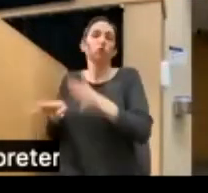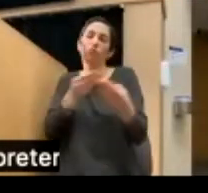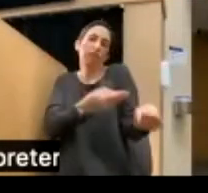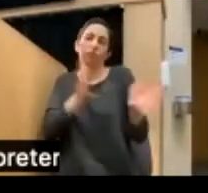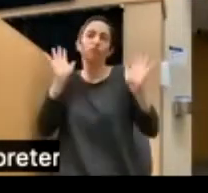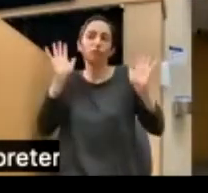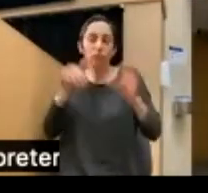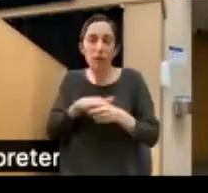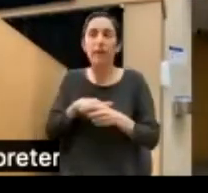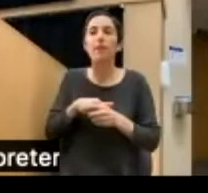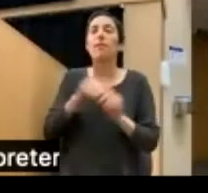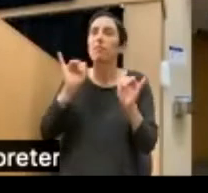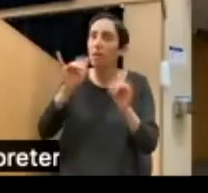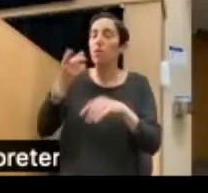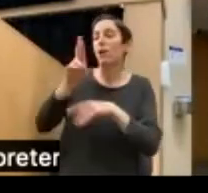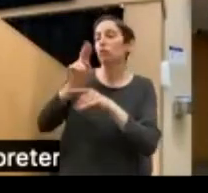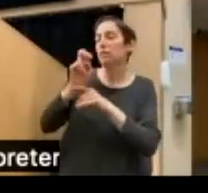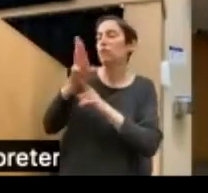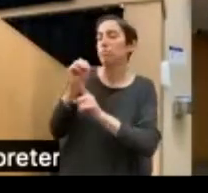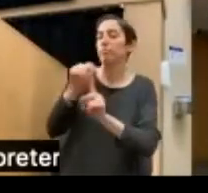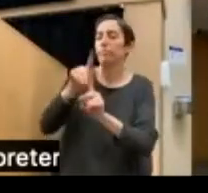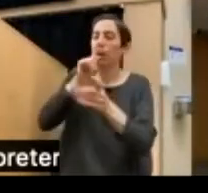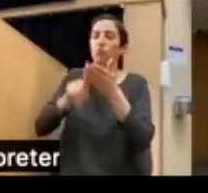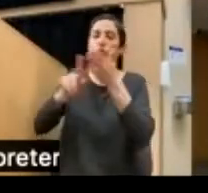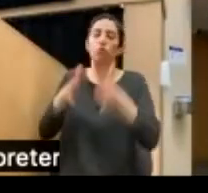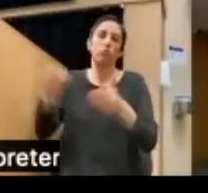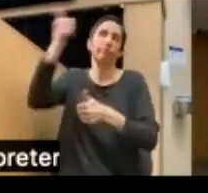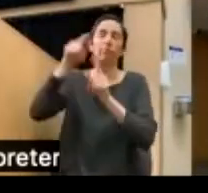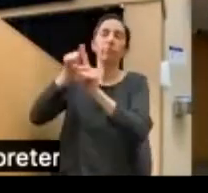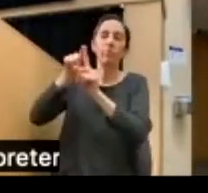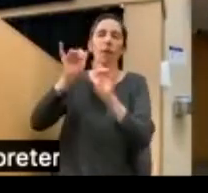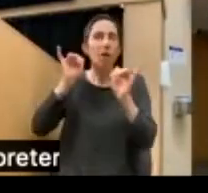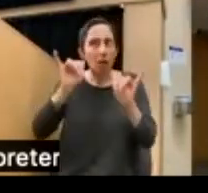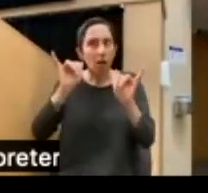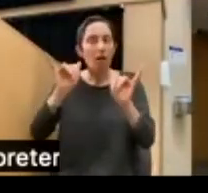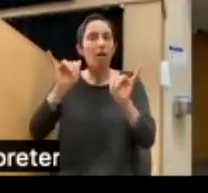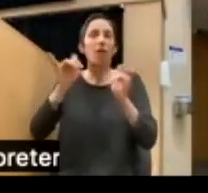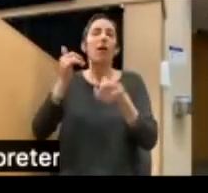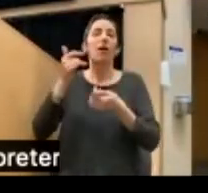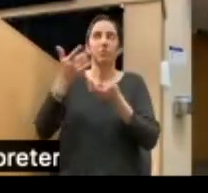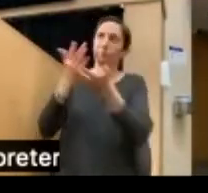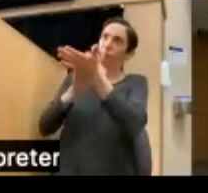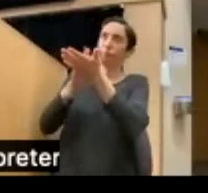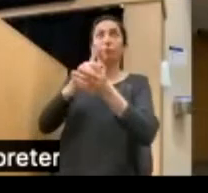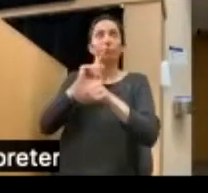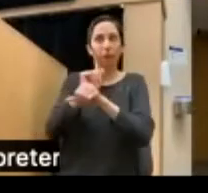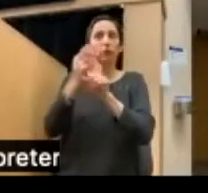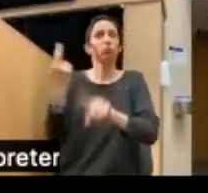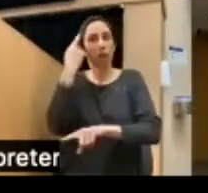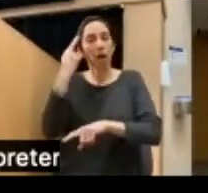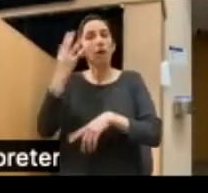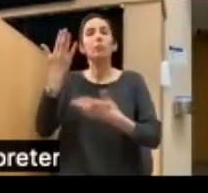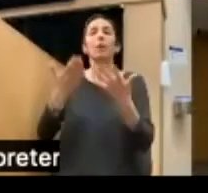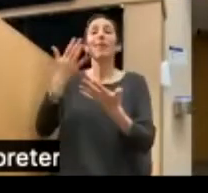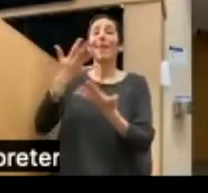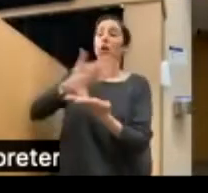credit, he realized, could it be that somehow the social environment was actually